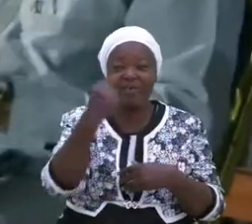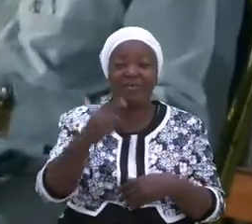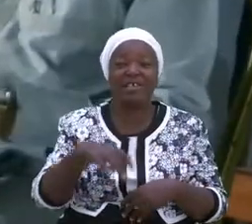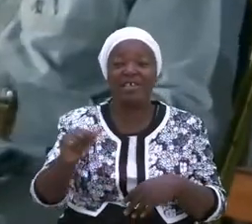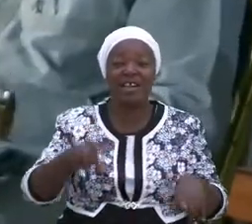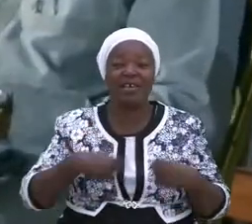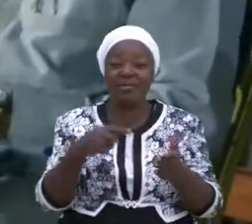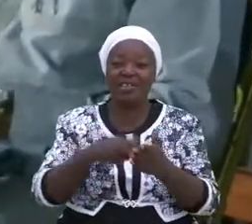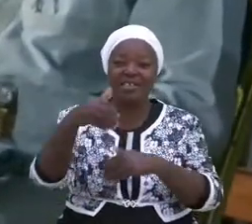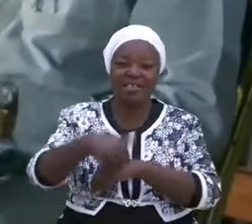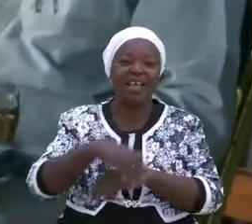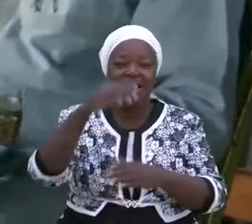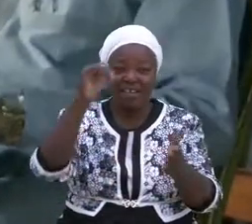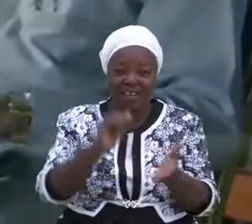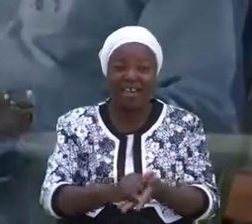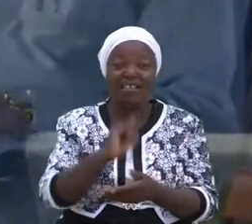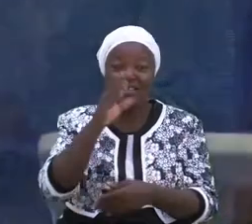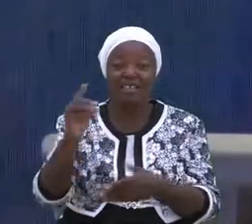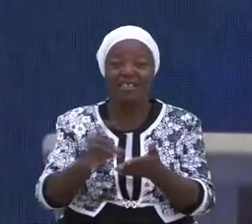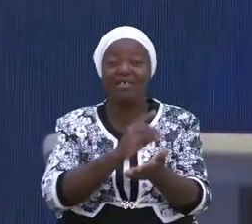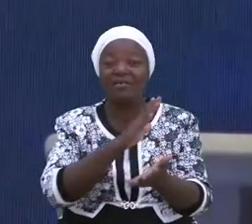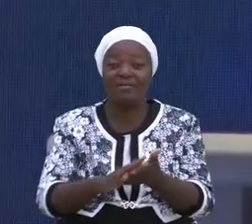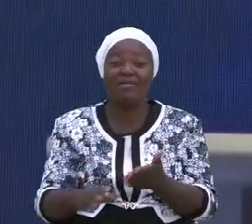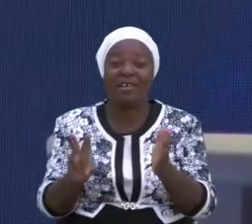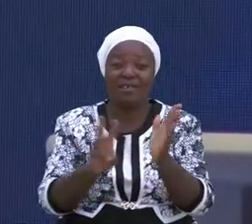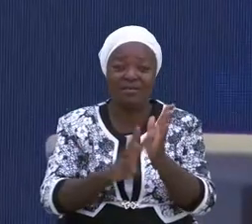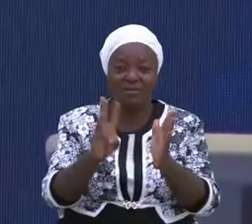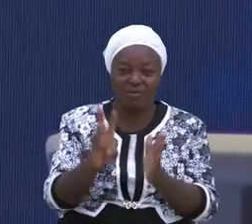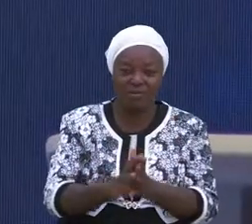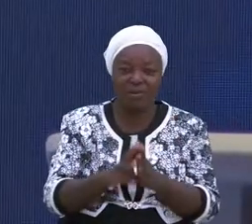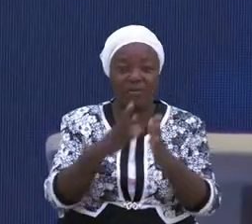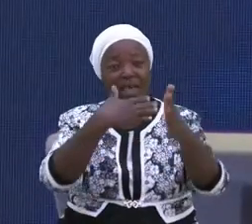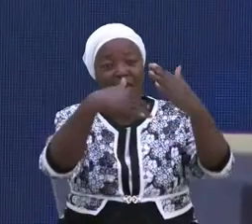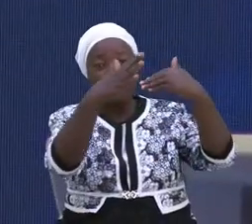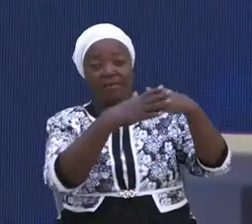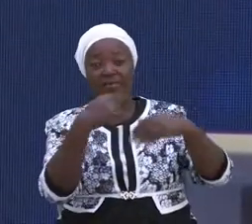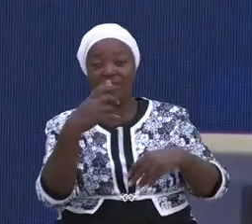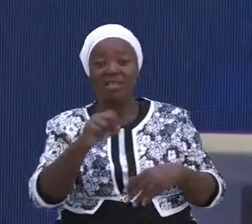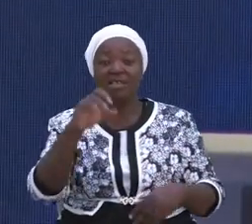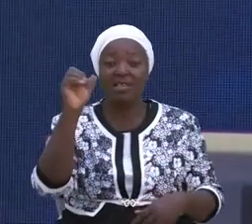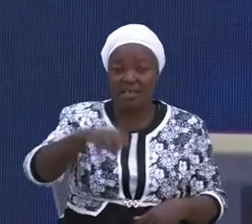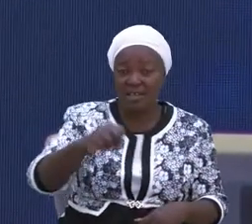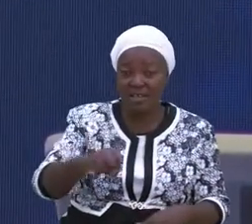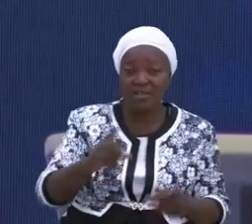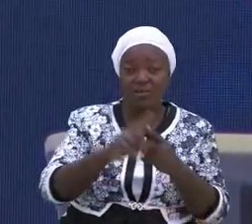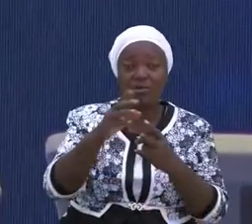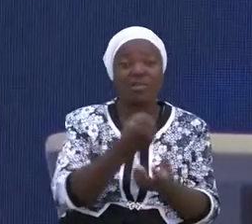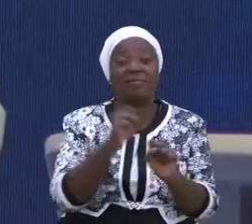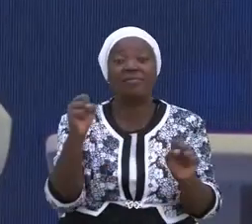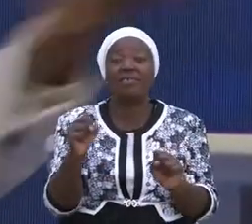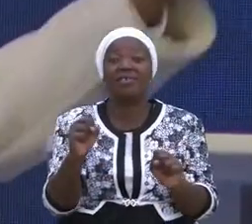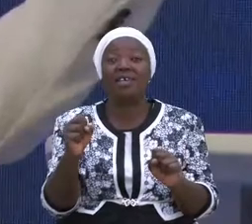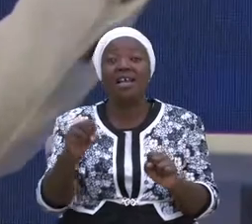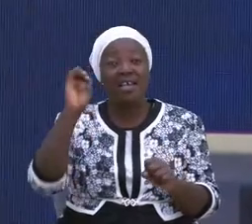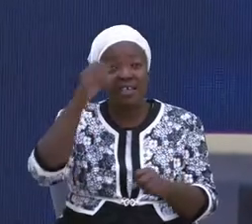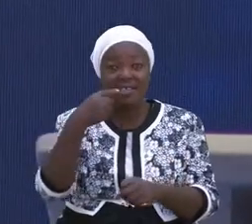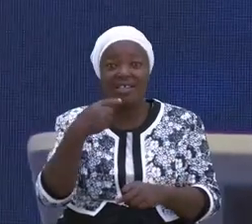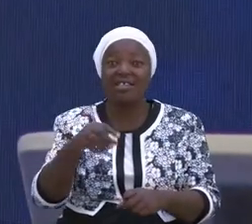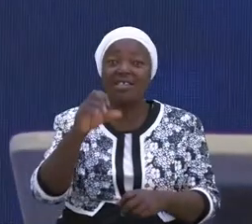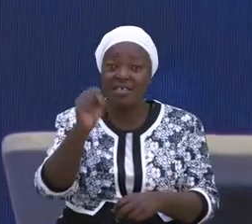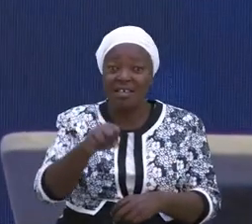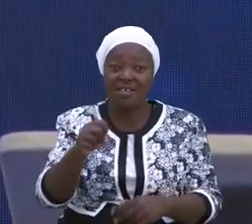That is the divine will. Heaven says yes to your salvation. It says yes to